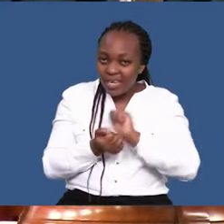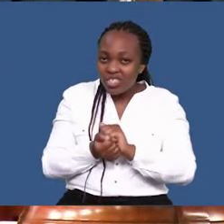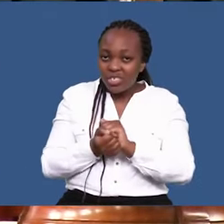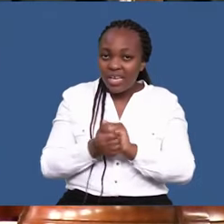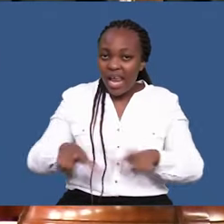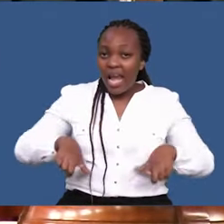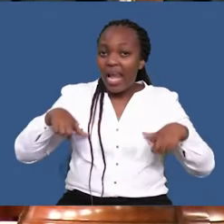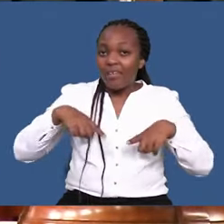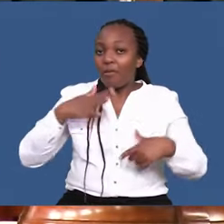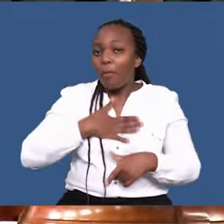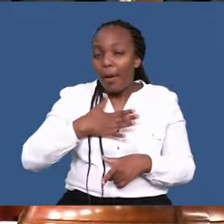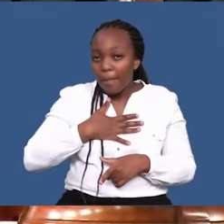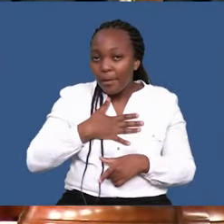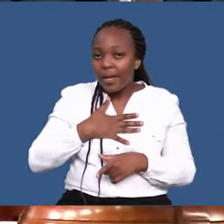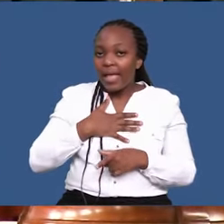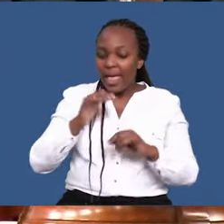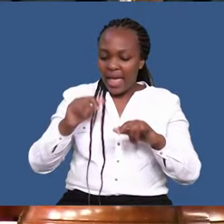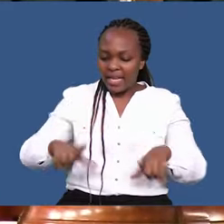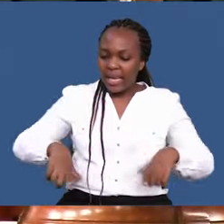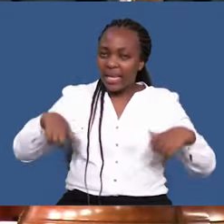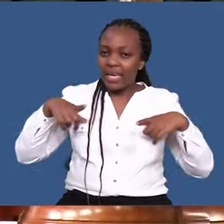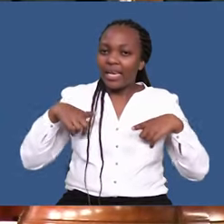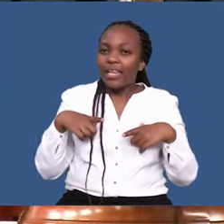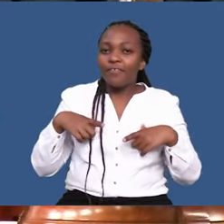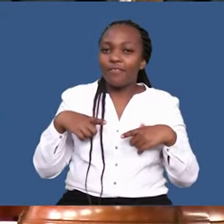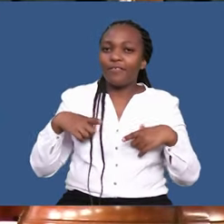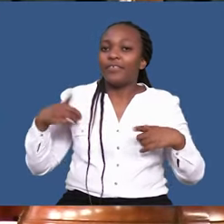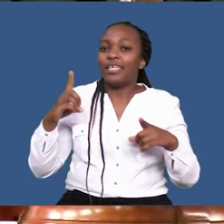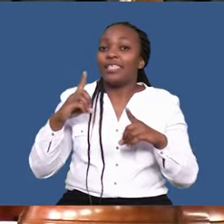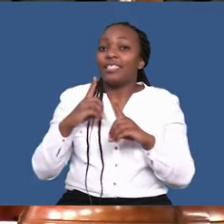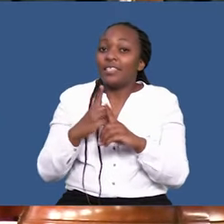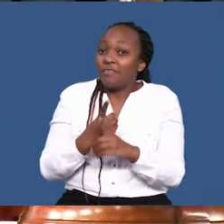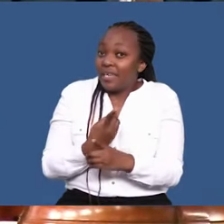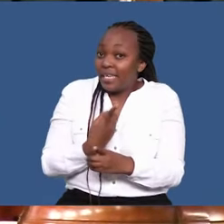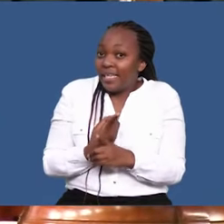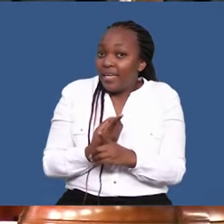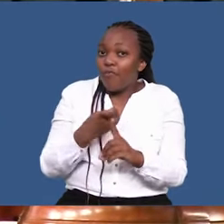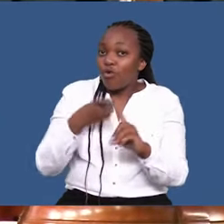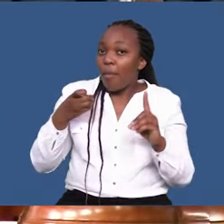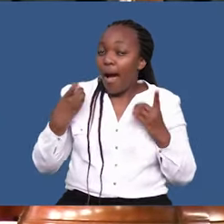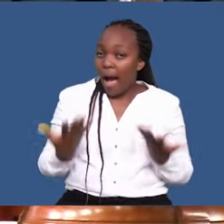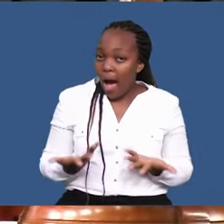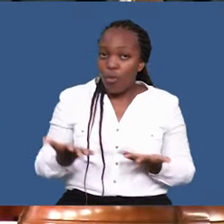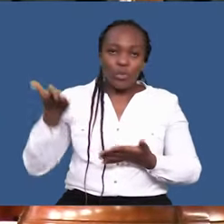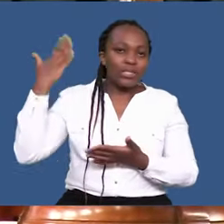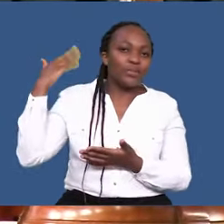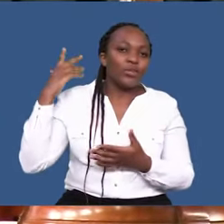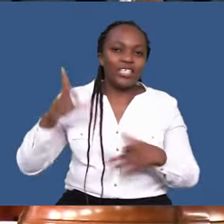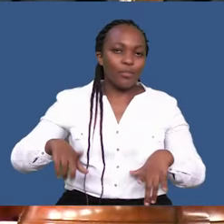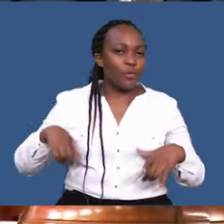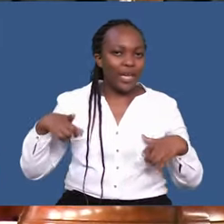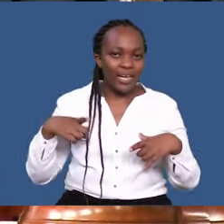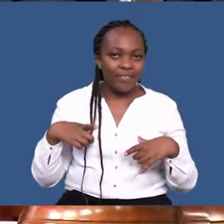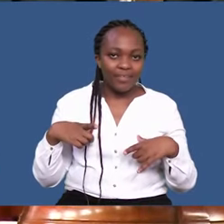standard, different set of life when we were not in Christ. And we are called to put